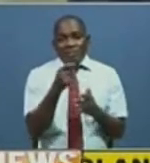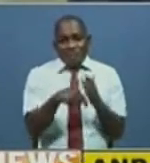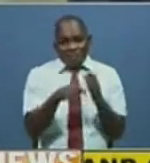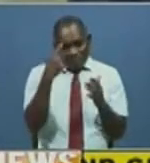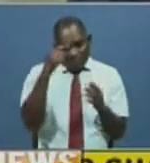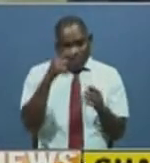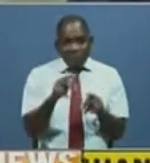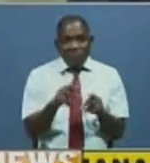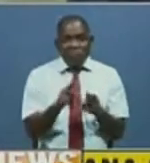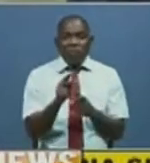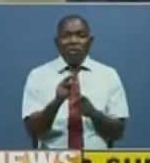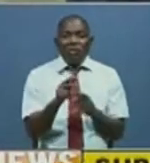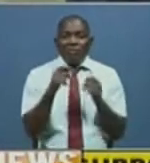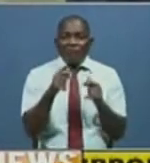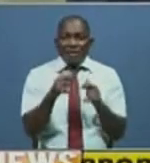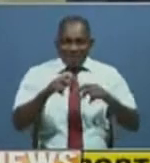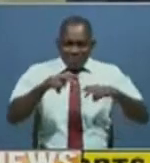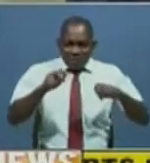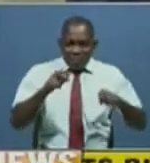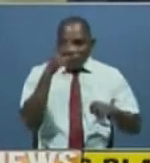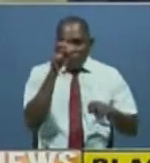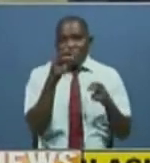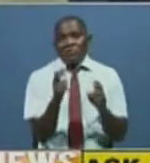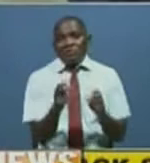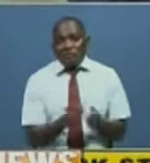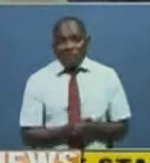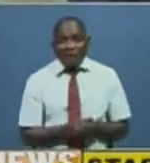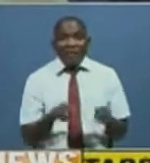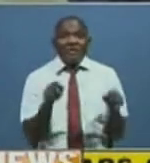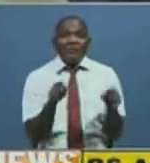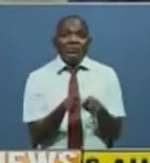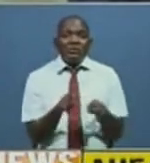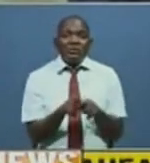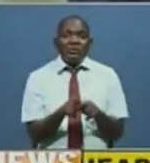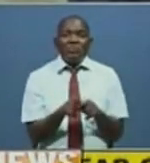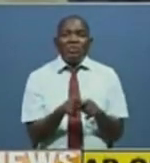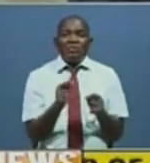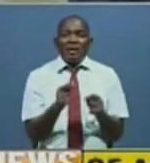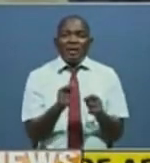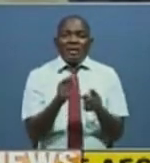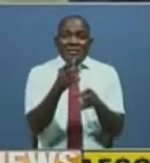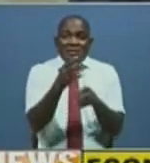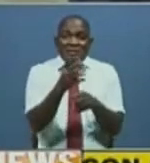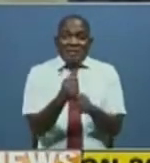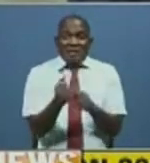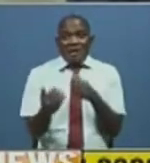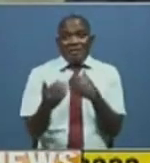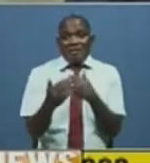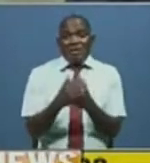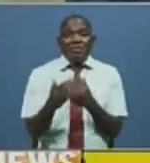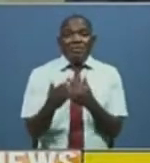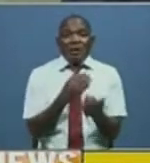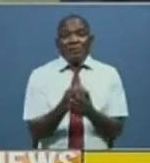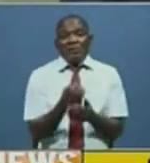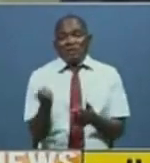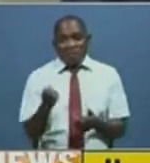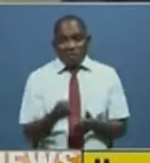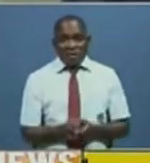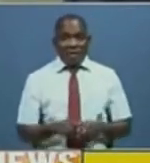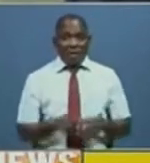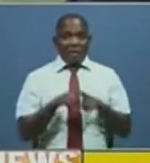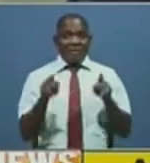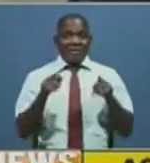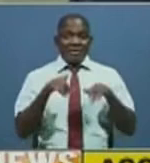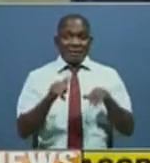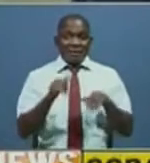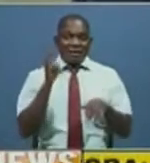the investigation and prosecution of corruption cases, as well as asset recovery or proceeds of corruption. However,